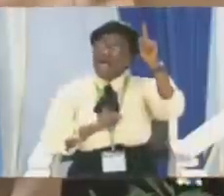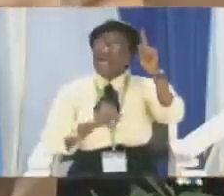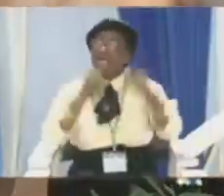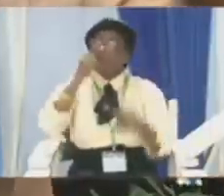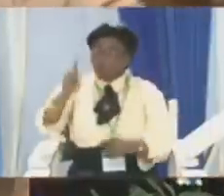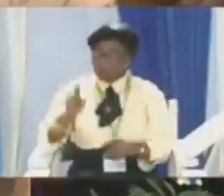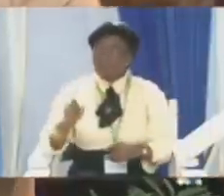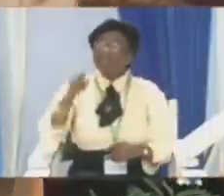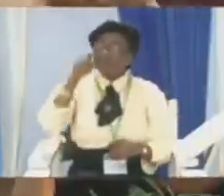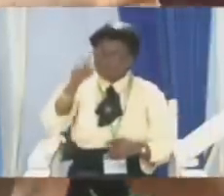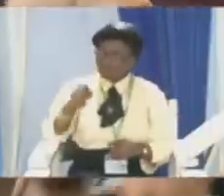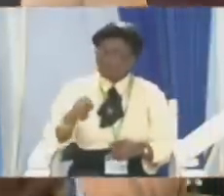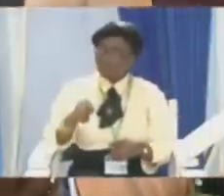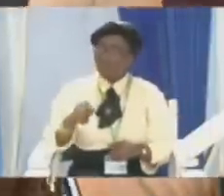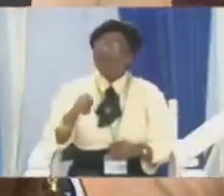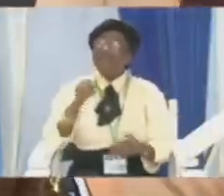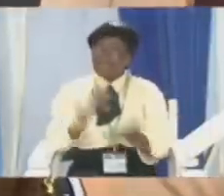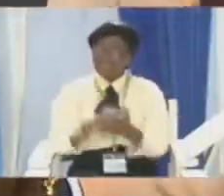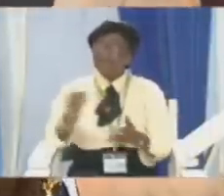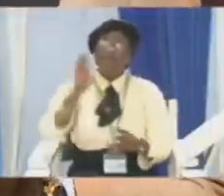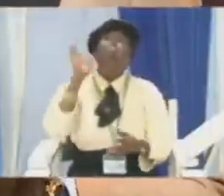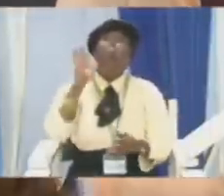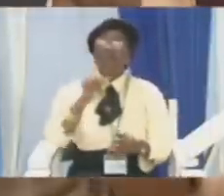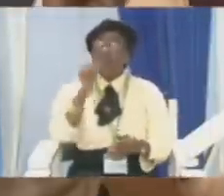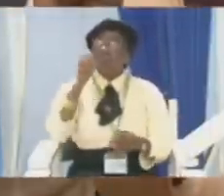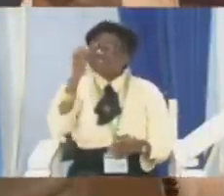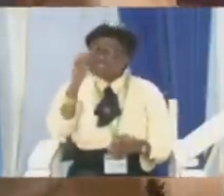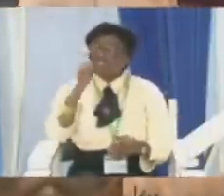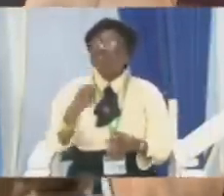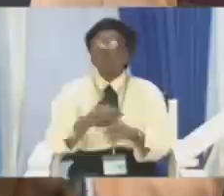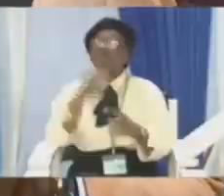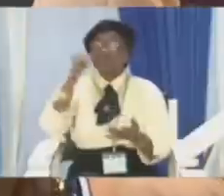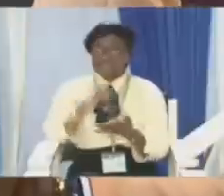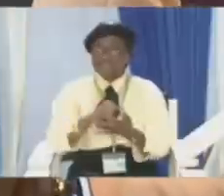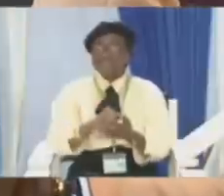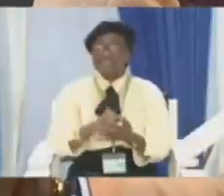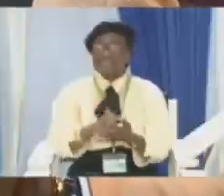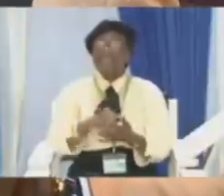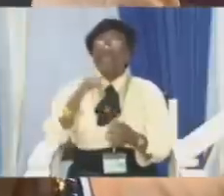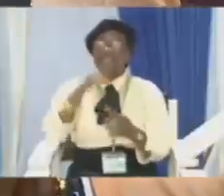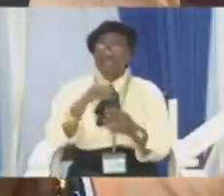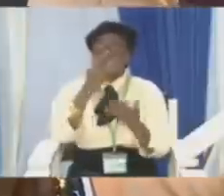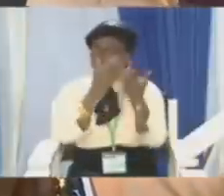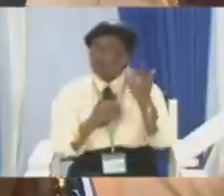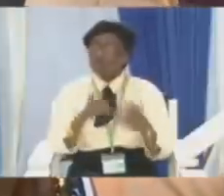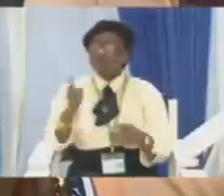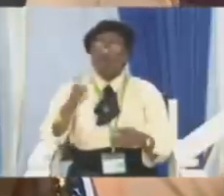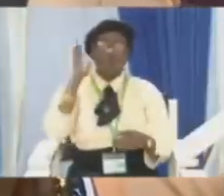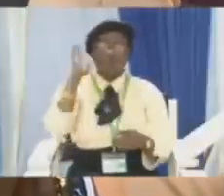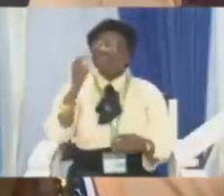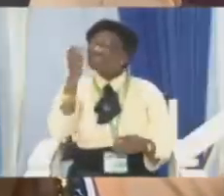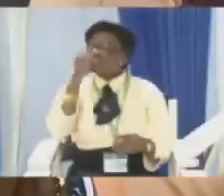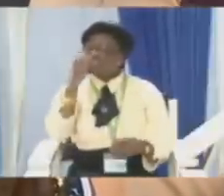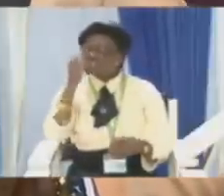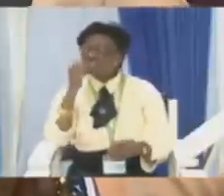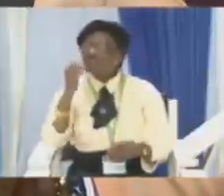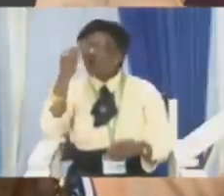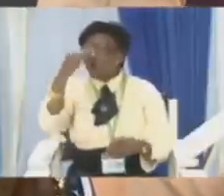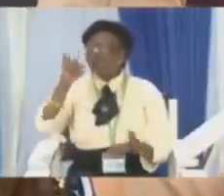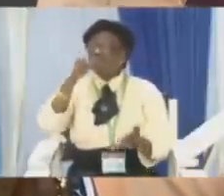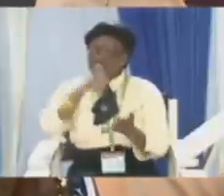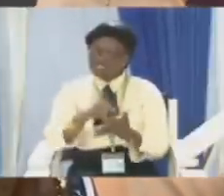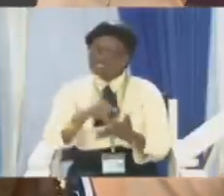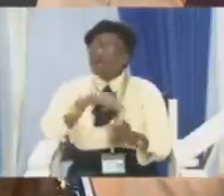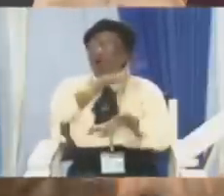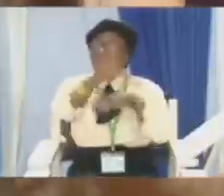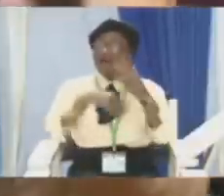it. Cursed is the ground for thy sake. In sorrow thou shalt eat of it all the